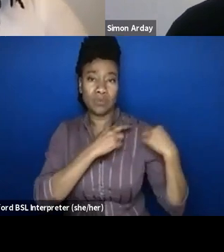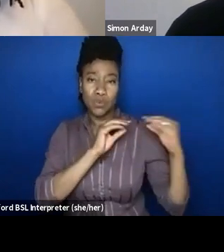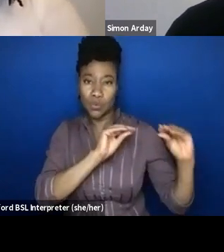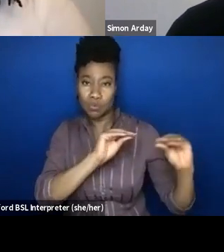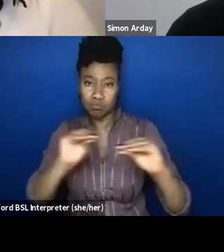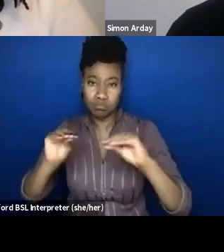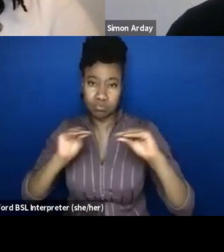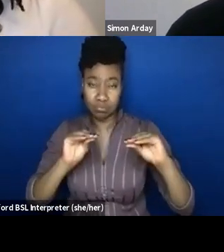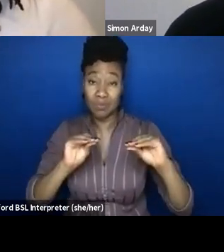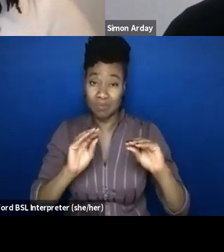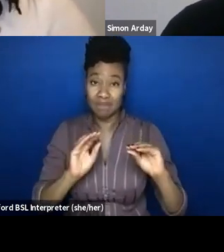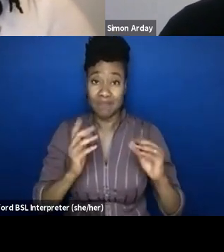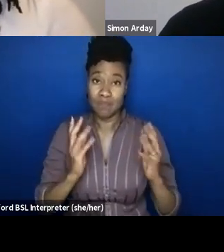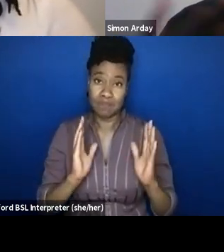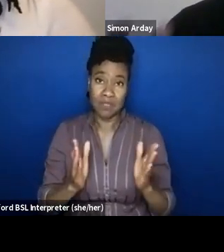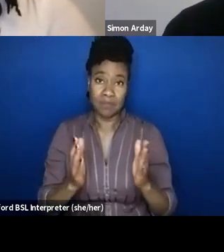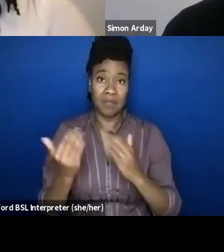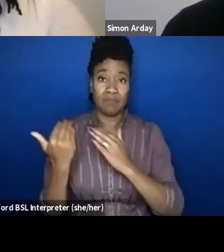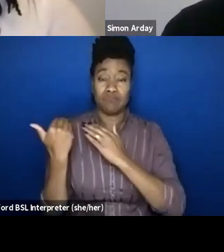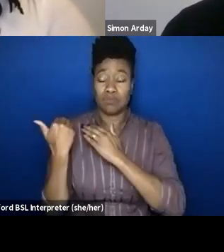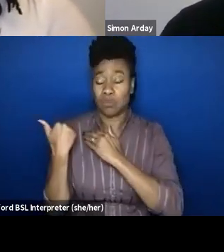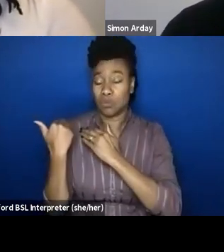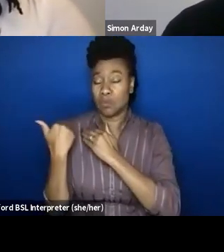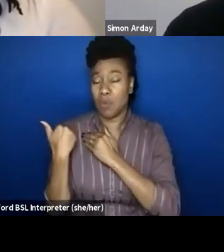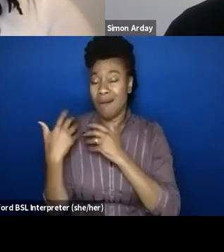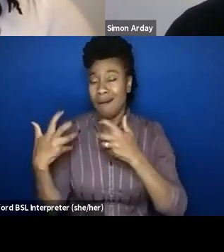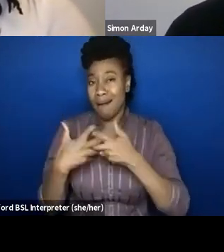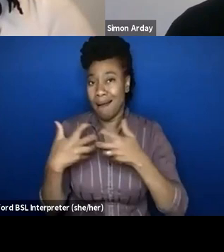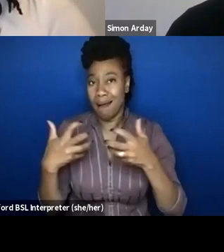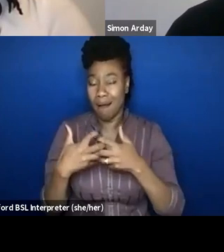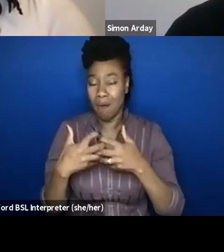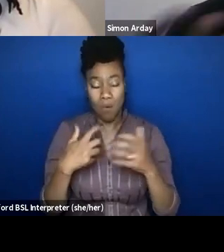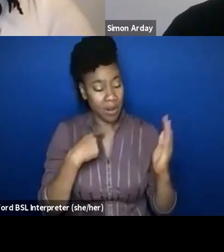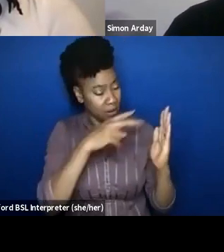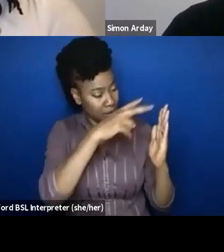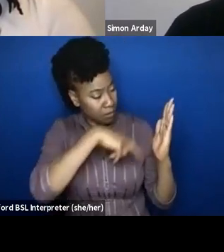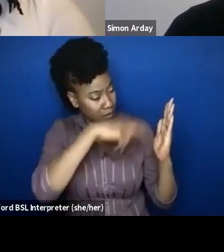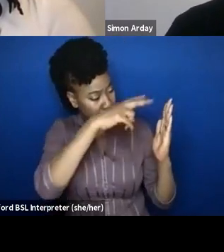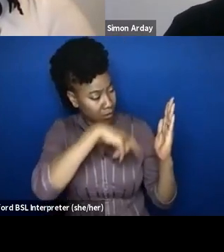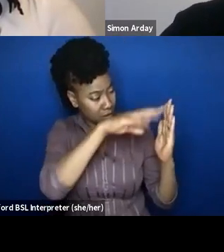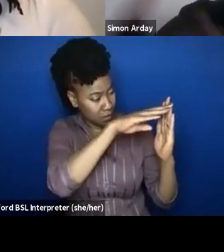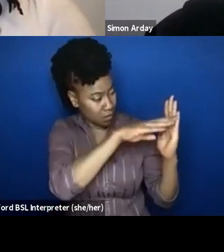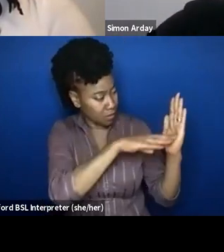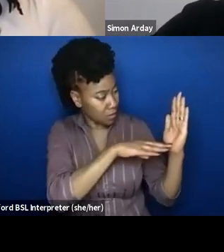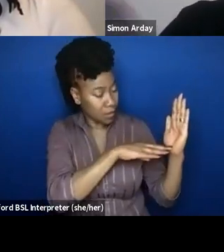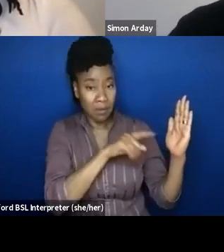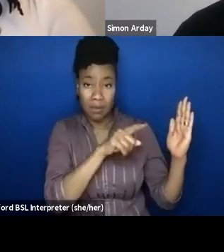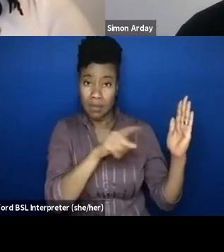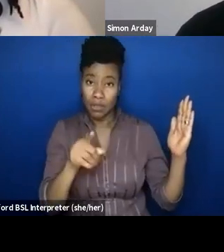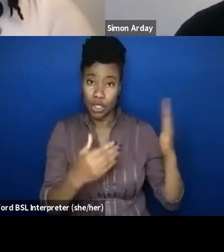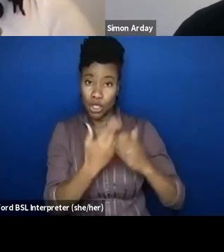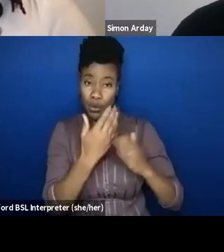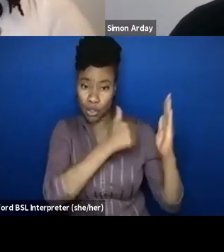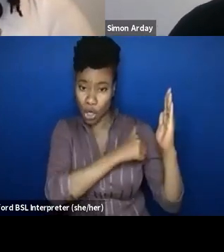in terms of how we interpret the kind of standards with which we educate the new nurses or the future nurses.